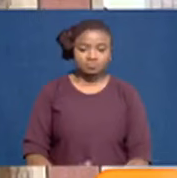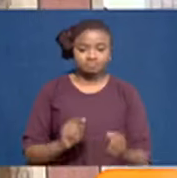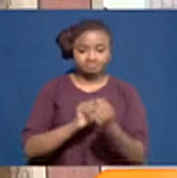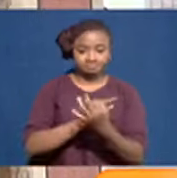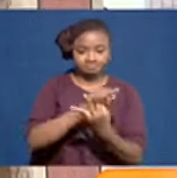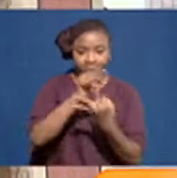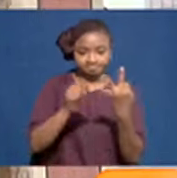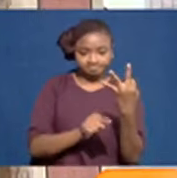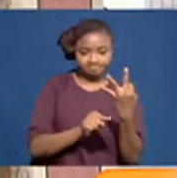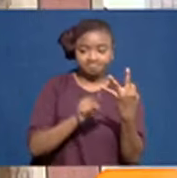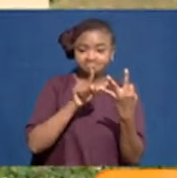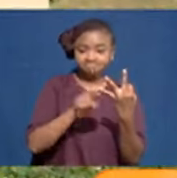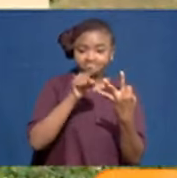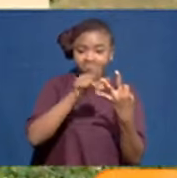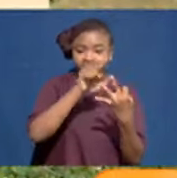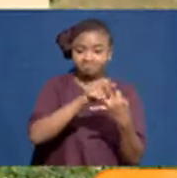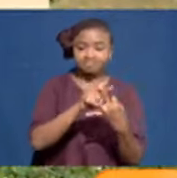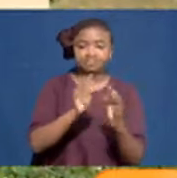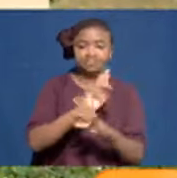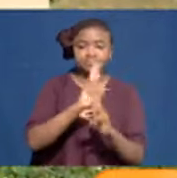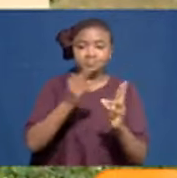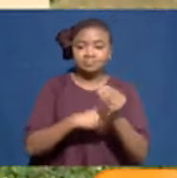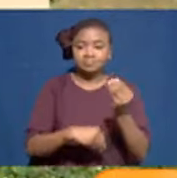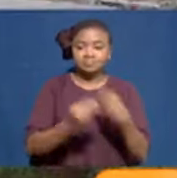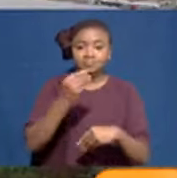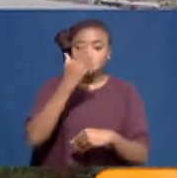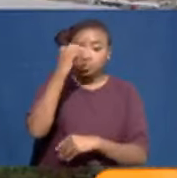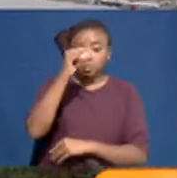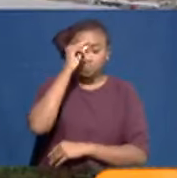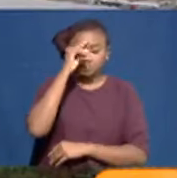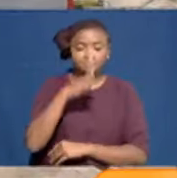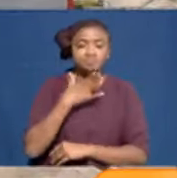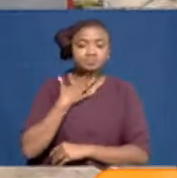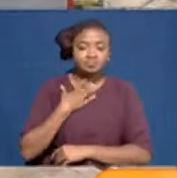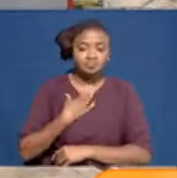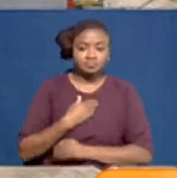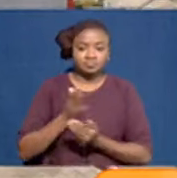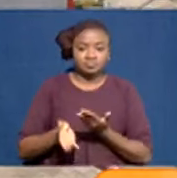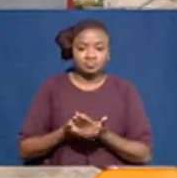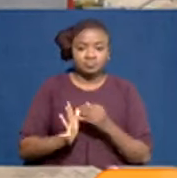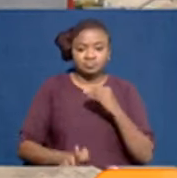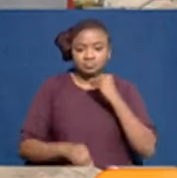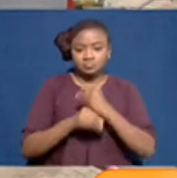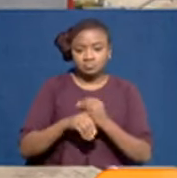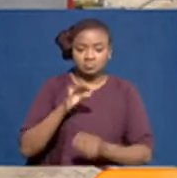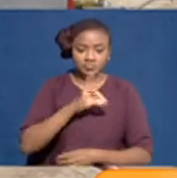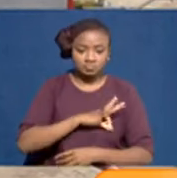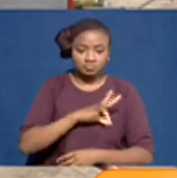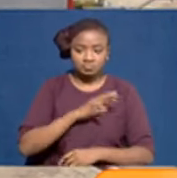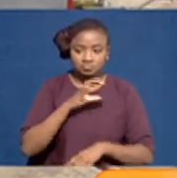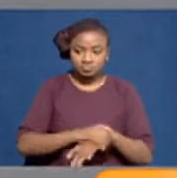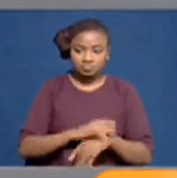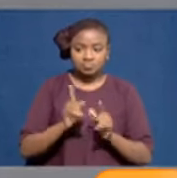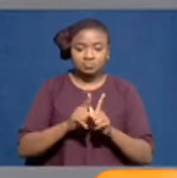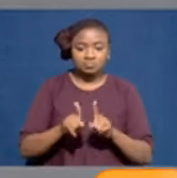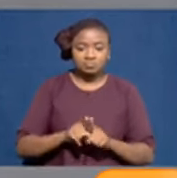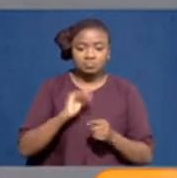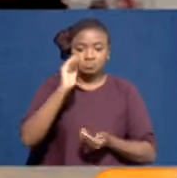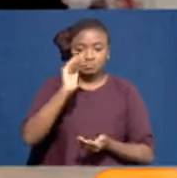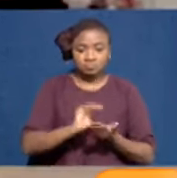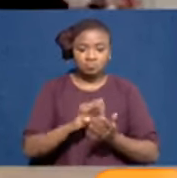Company have been slated for sale as part of measures by the state to generate additional revenues and reduce exchequer